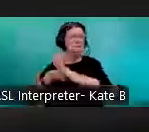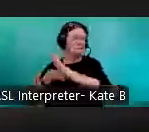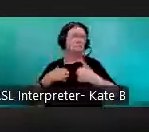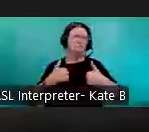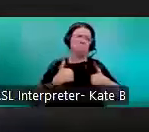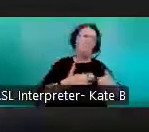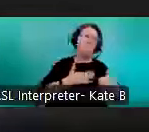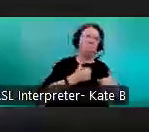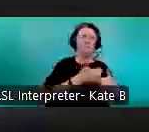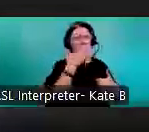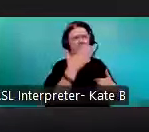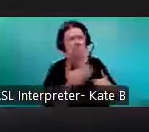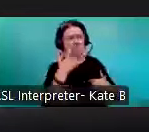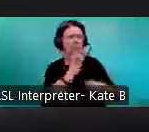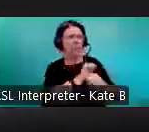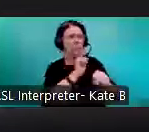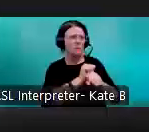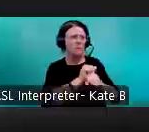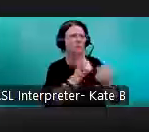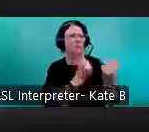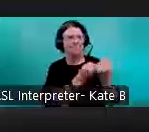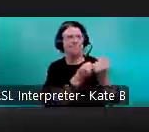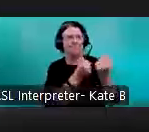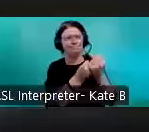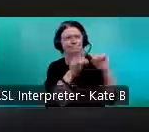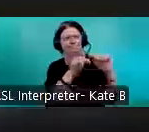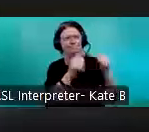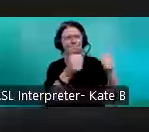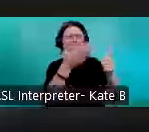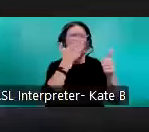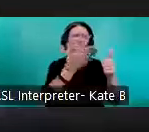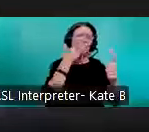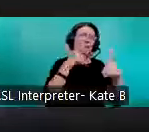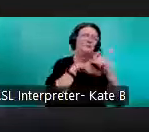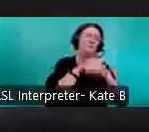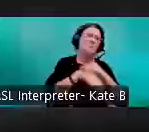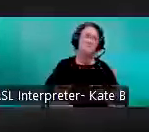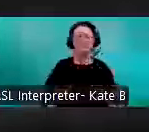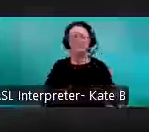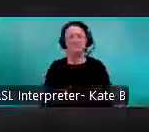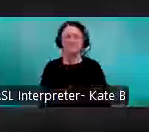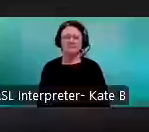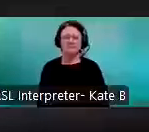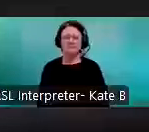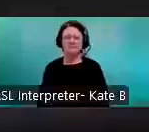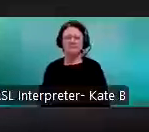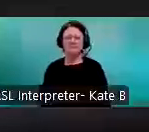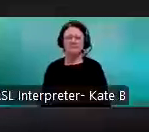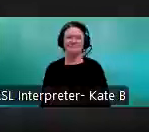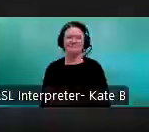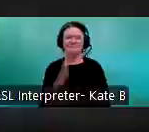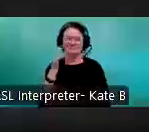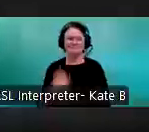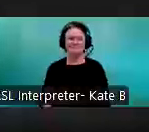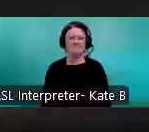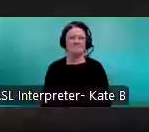making sure that there is even more support for making voting accessible for voters with disabilities. Next slide,